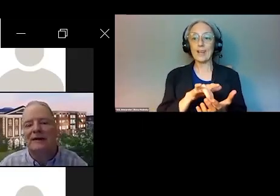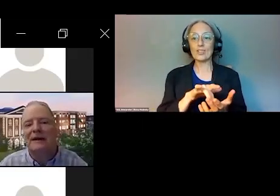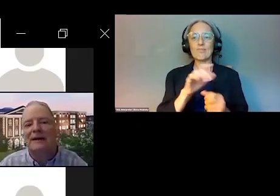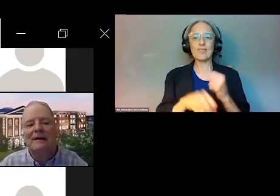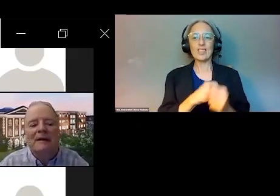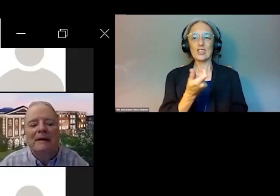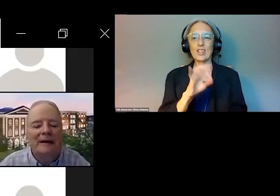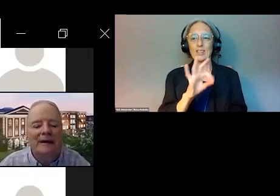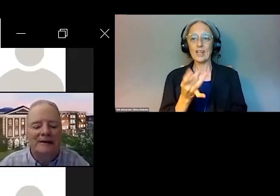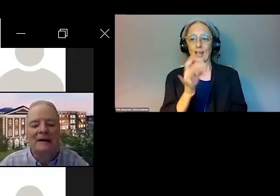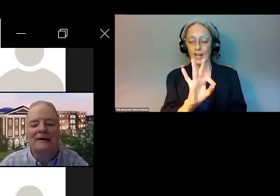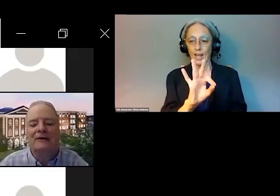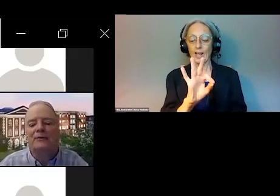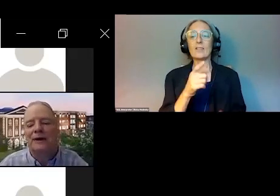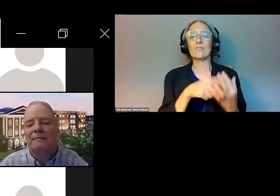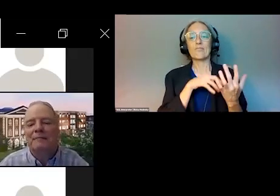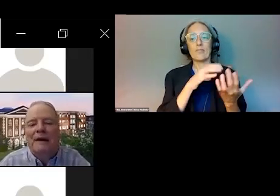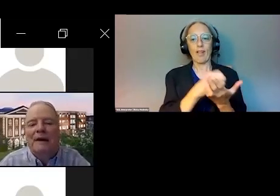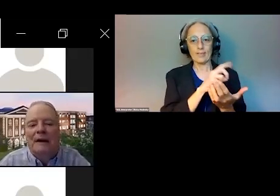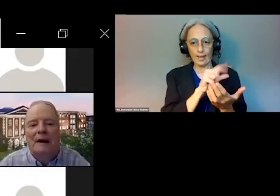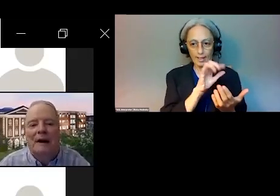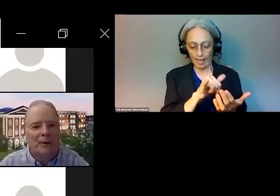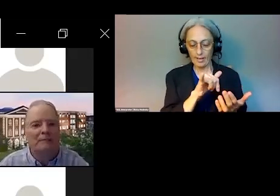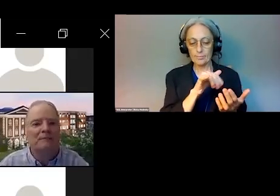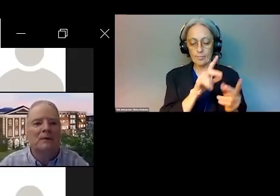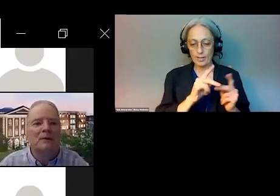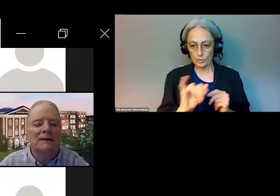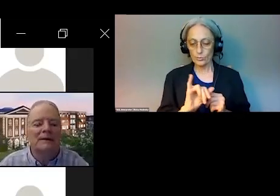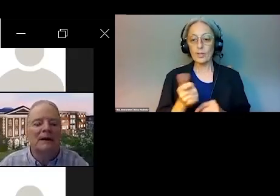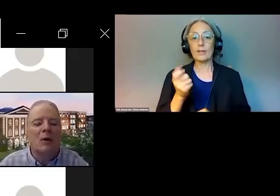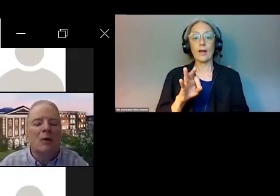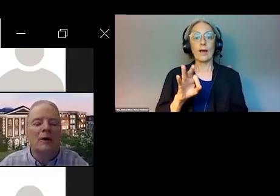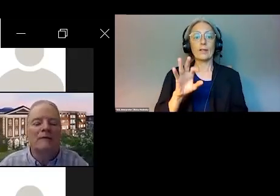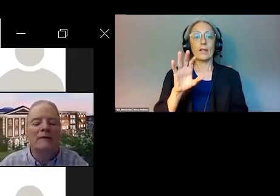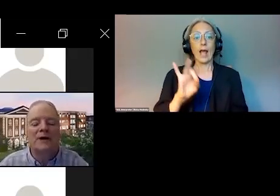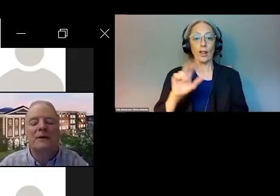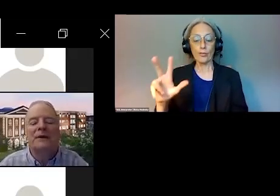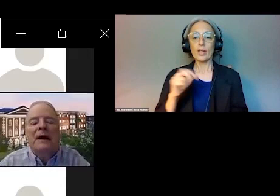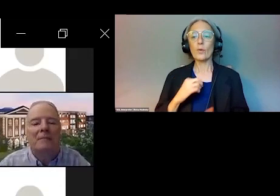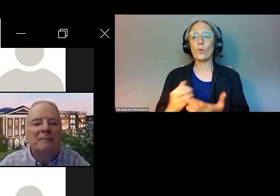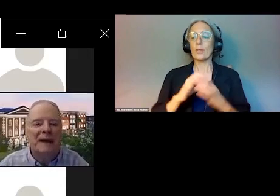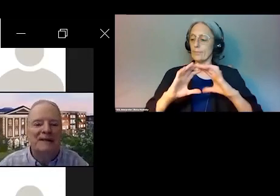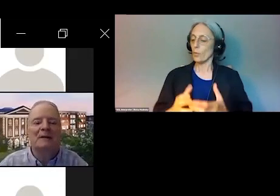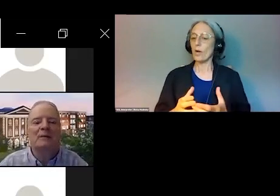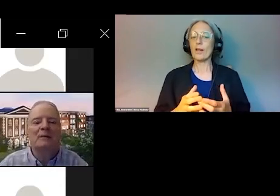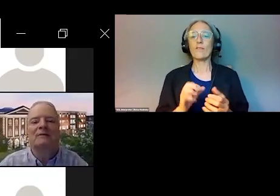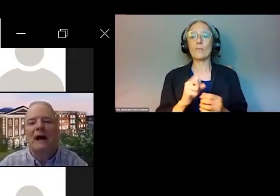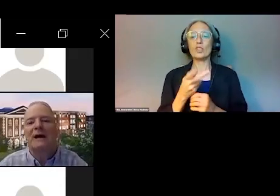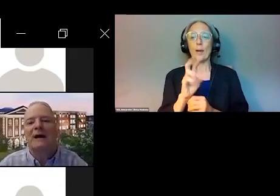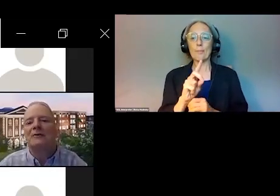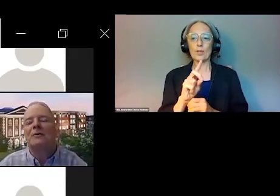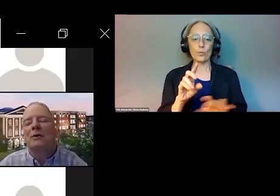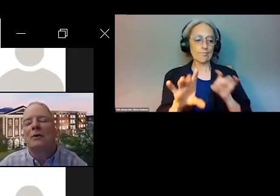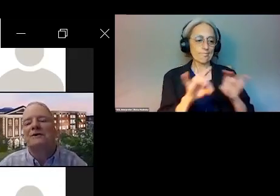time we collected data in 1993, we collected a cohort from Shepherd. And basically,